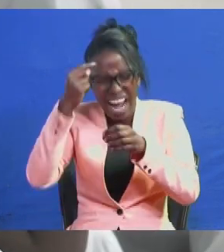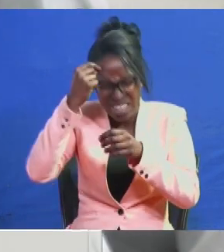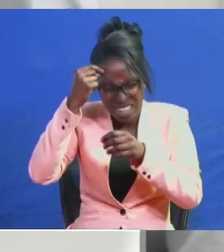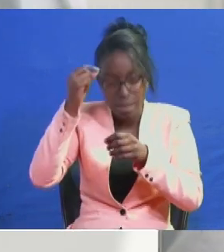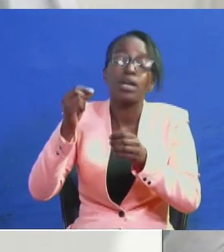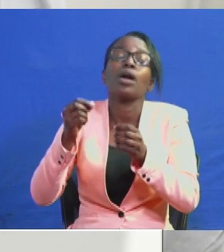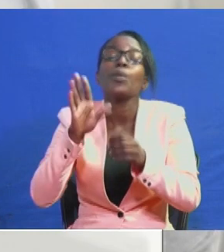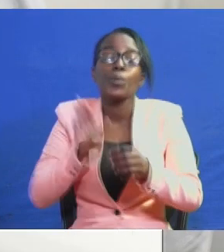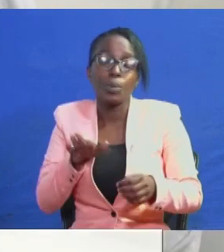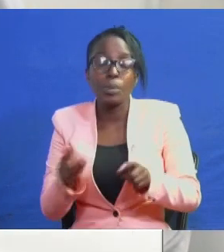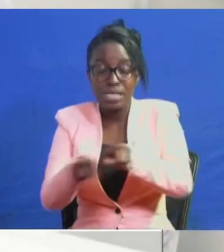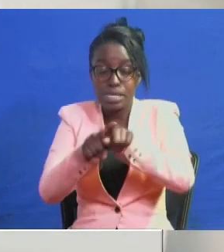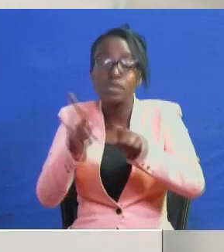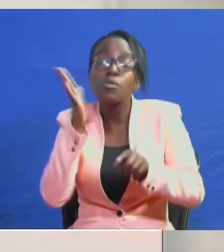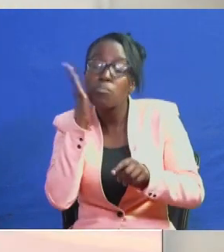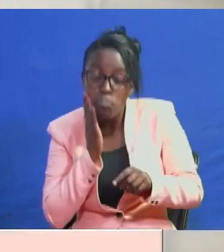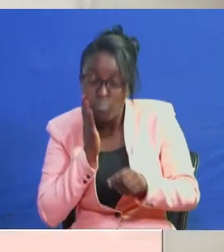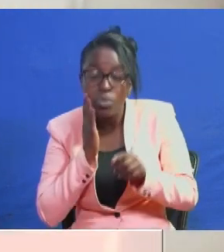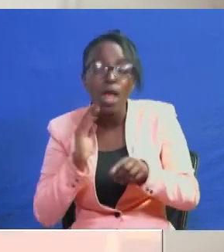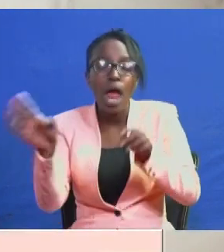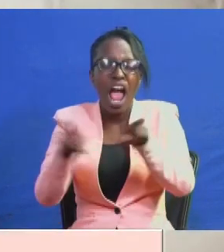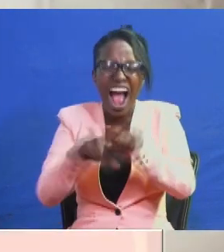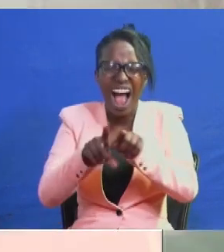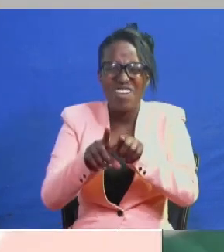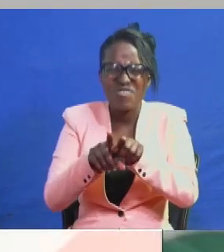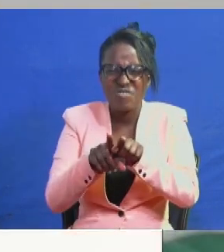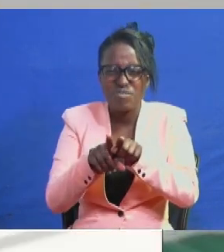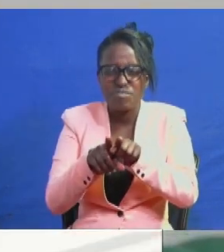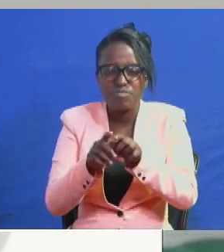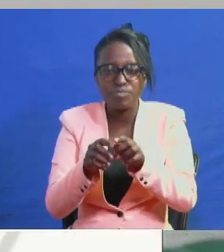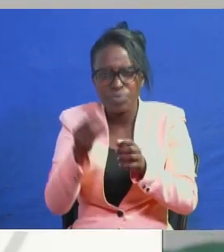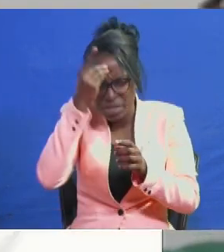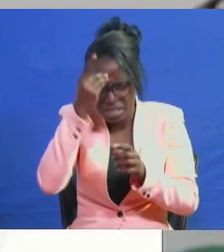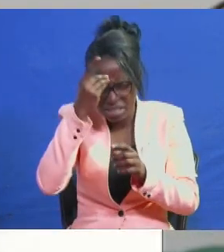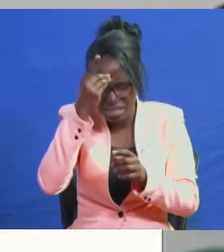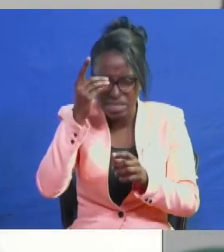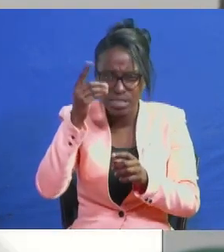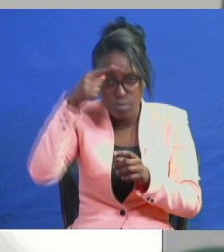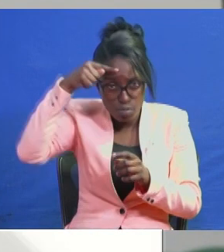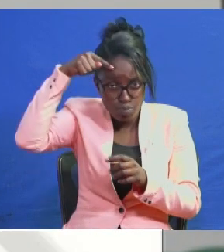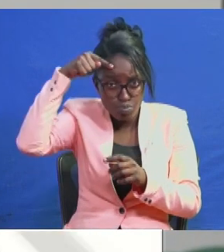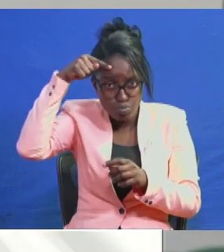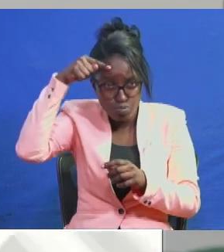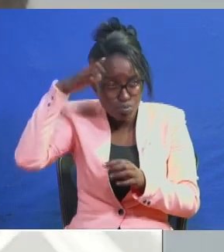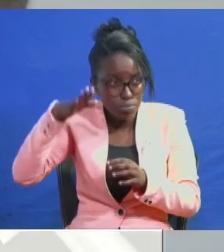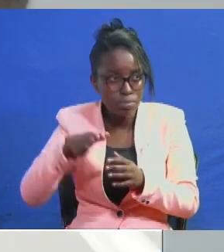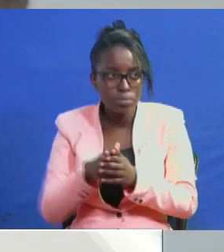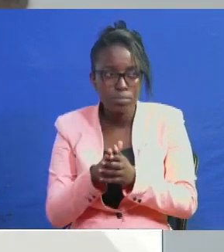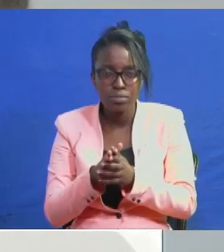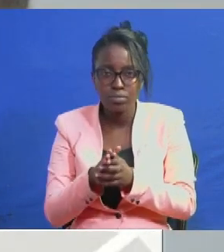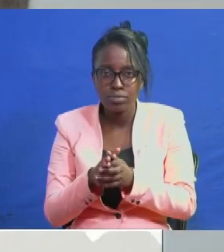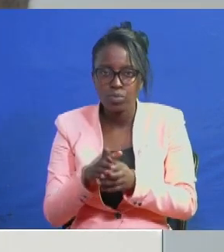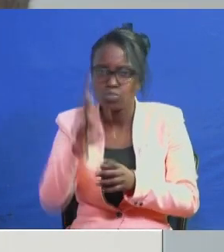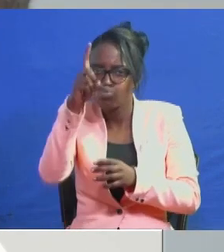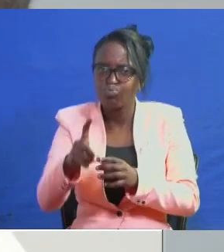and women, and is baldness considered a disease? Baldness, I think that's just a name of what